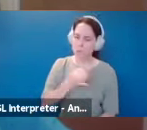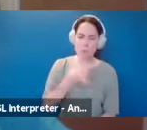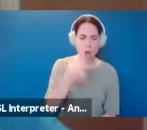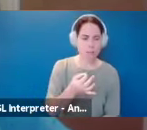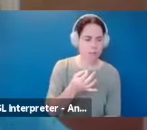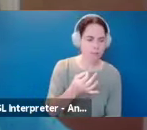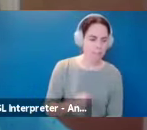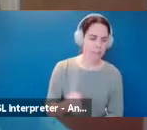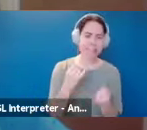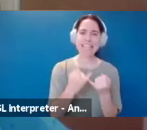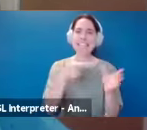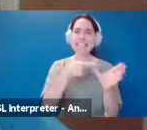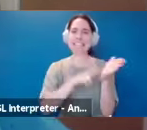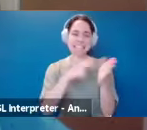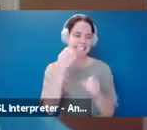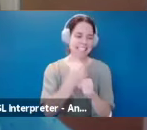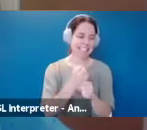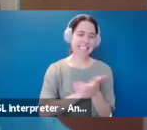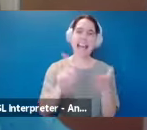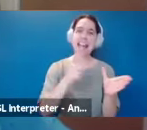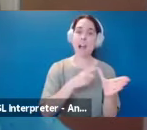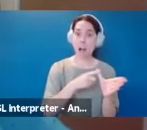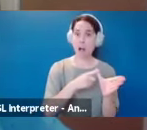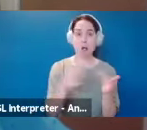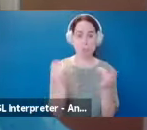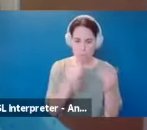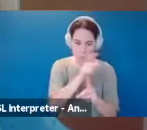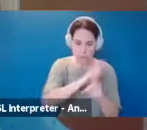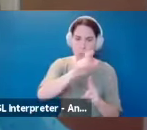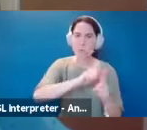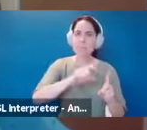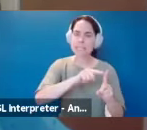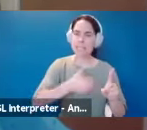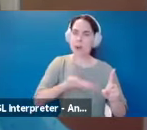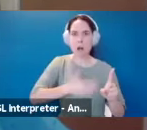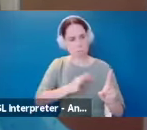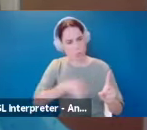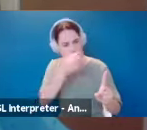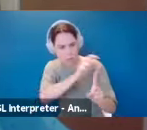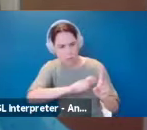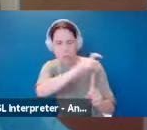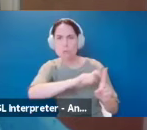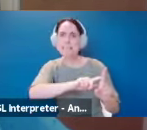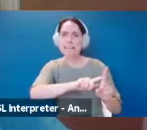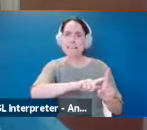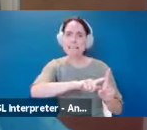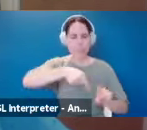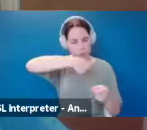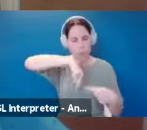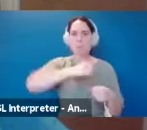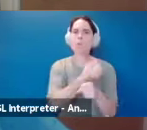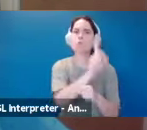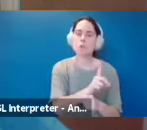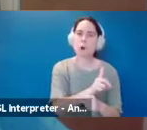BAME people to come to our centers. We are living in times when this population is hurting. This population